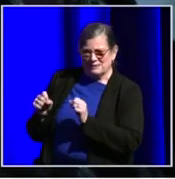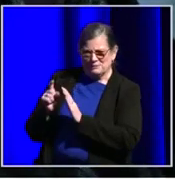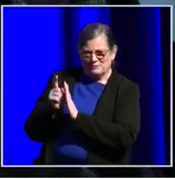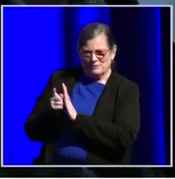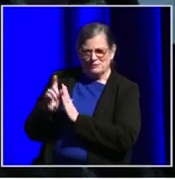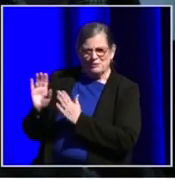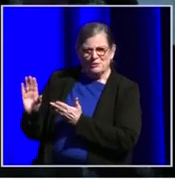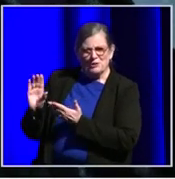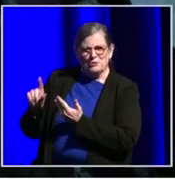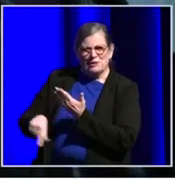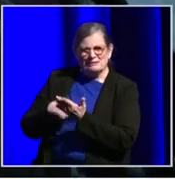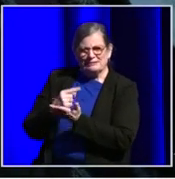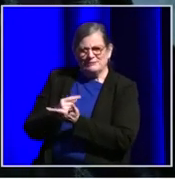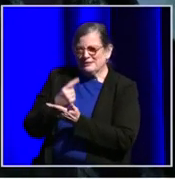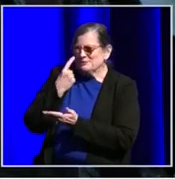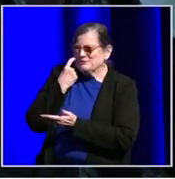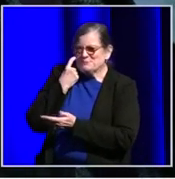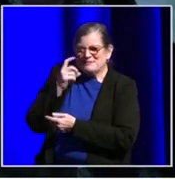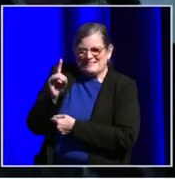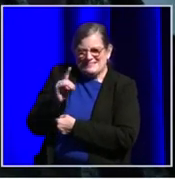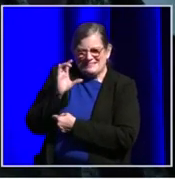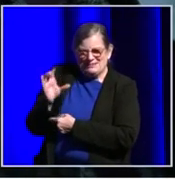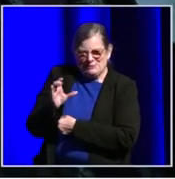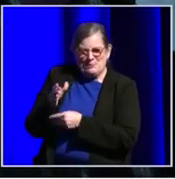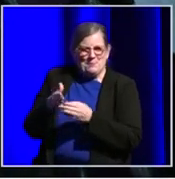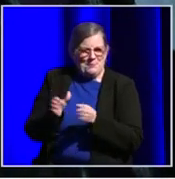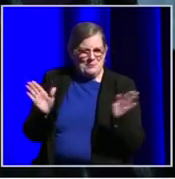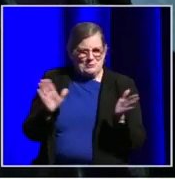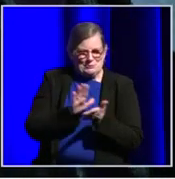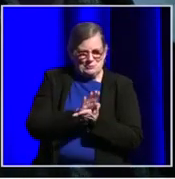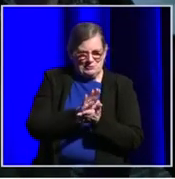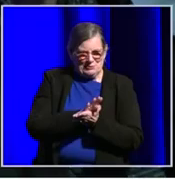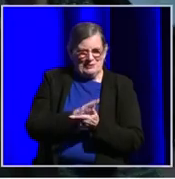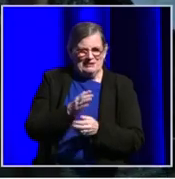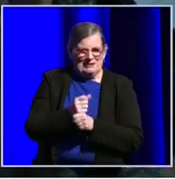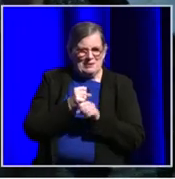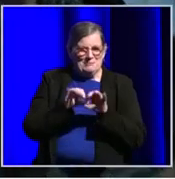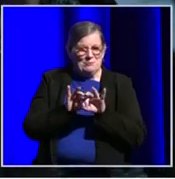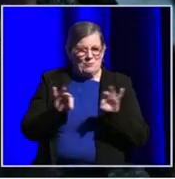Schools, got her diploma from the Duke Ellington School of the Arts,